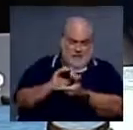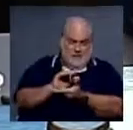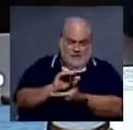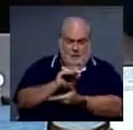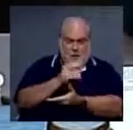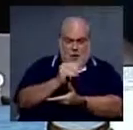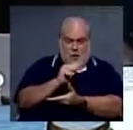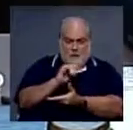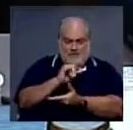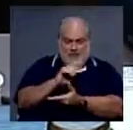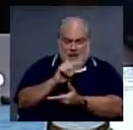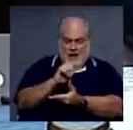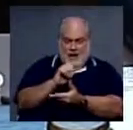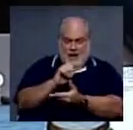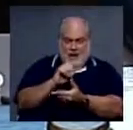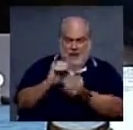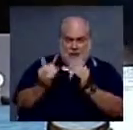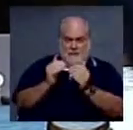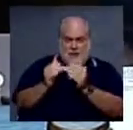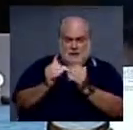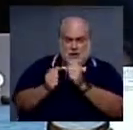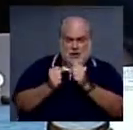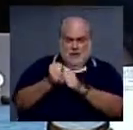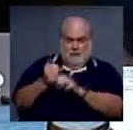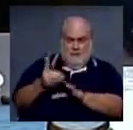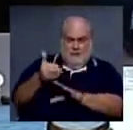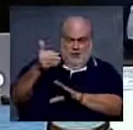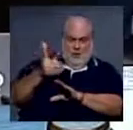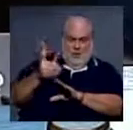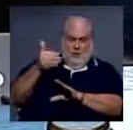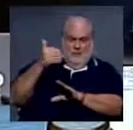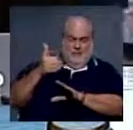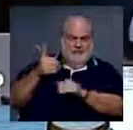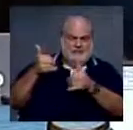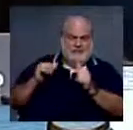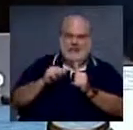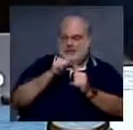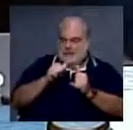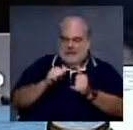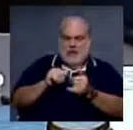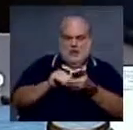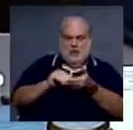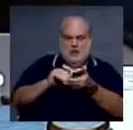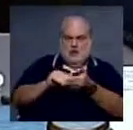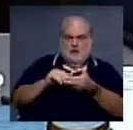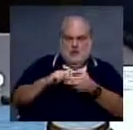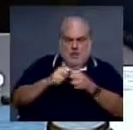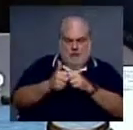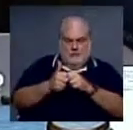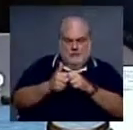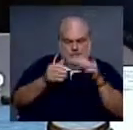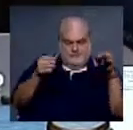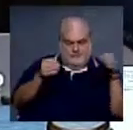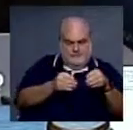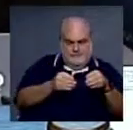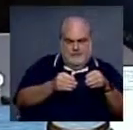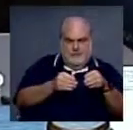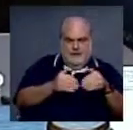year and the year before, but that doesn't excuse the problem and the challenge, which is with our young people. So